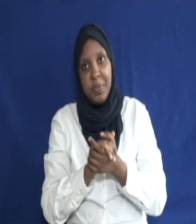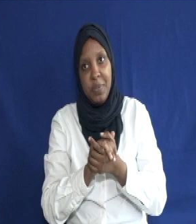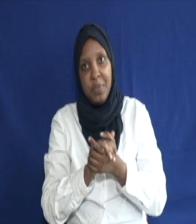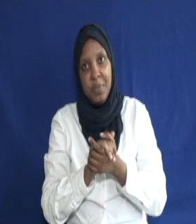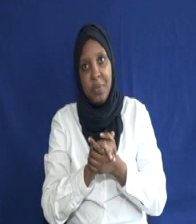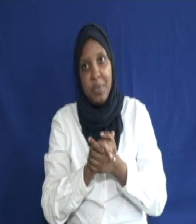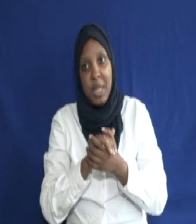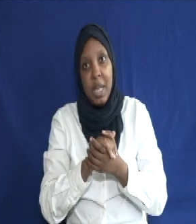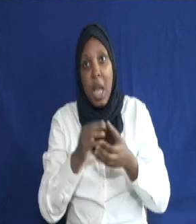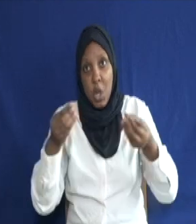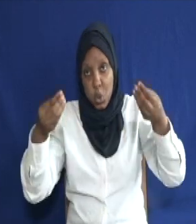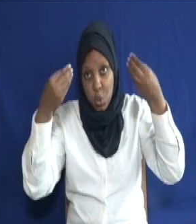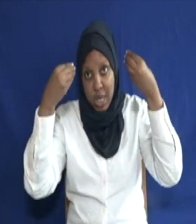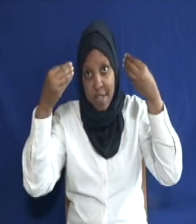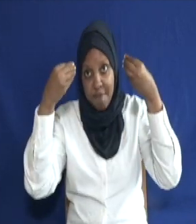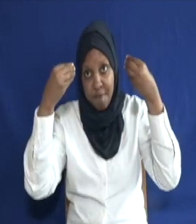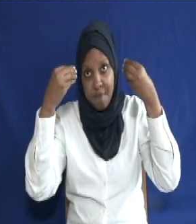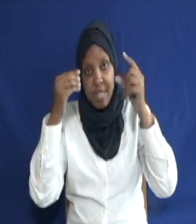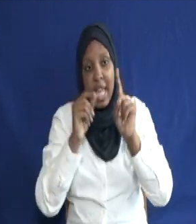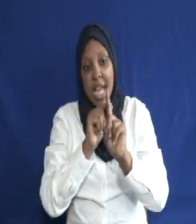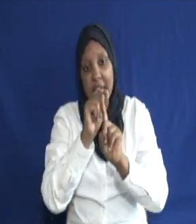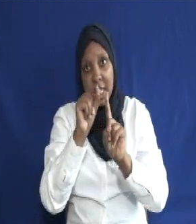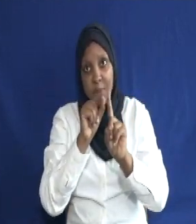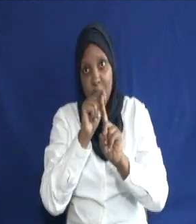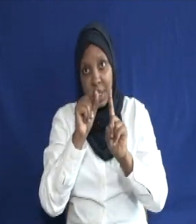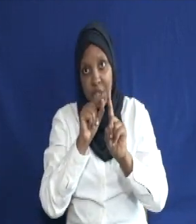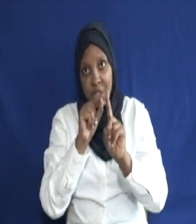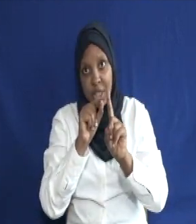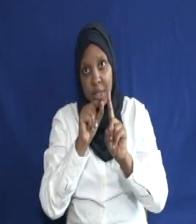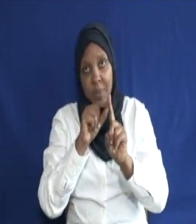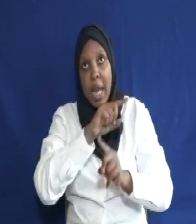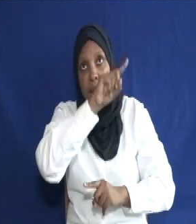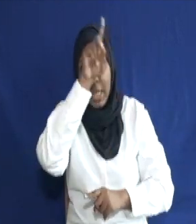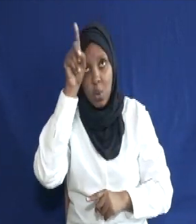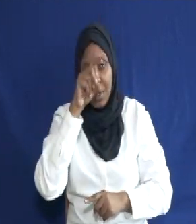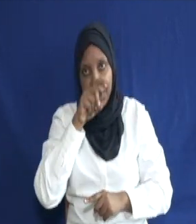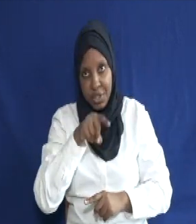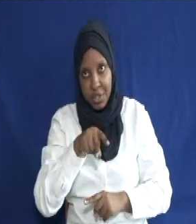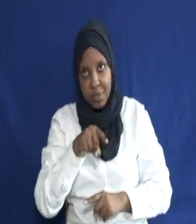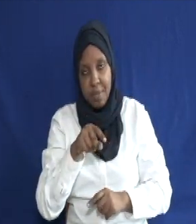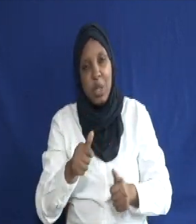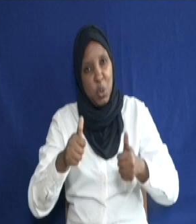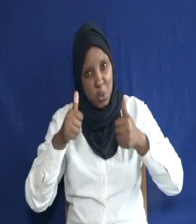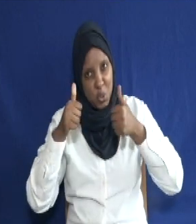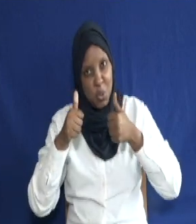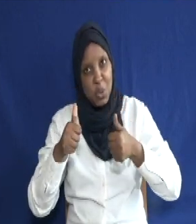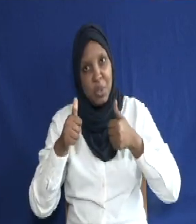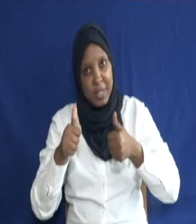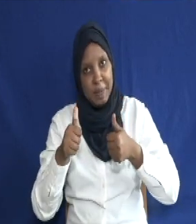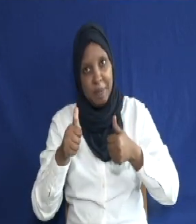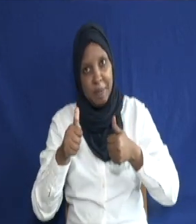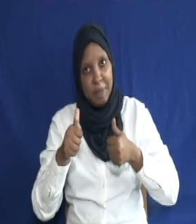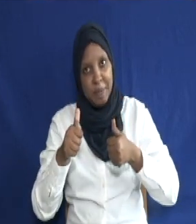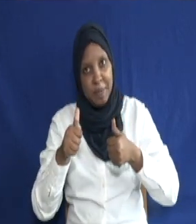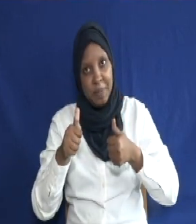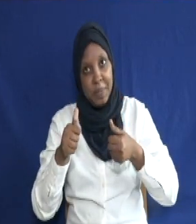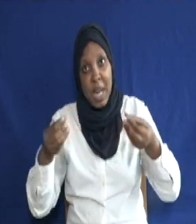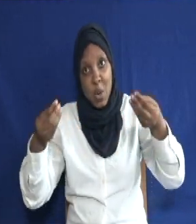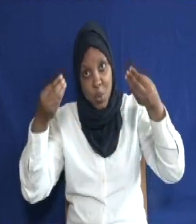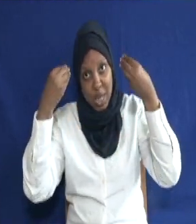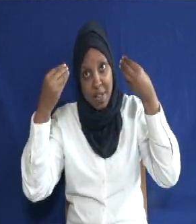We are going to learn exponential equation. Very good. We are going to